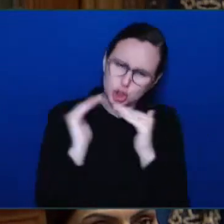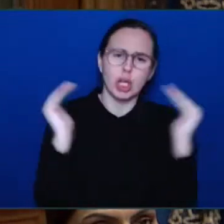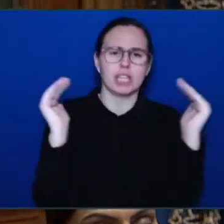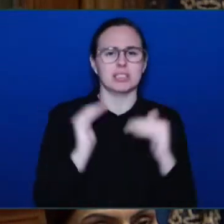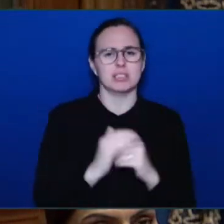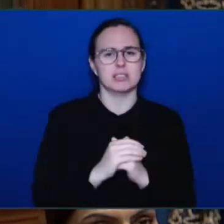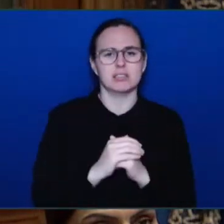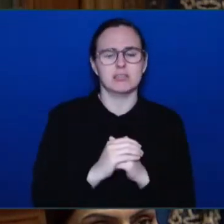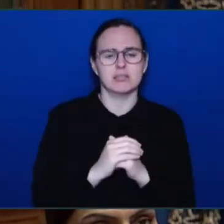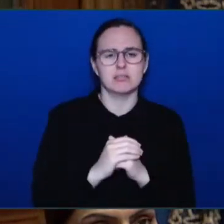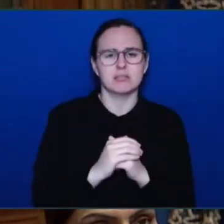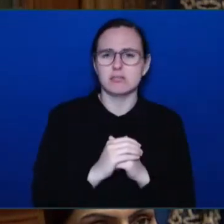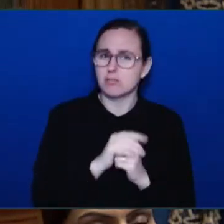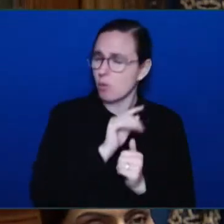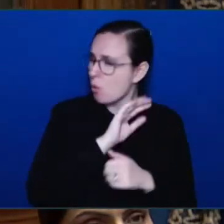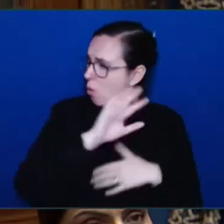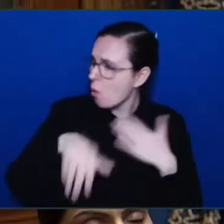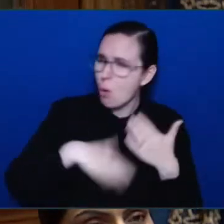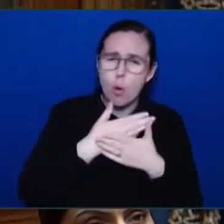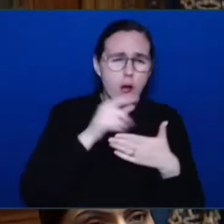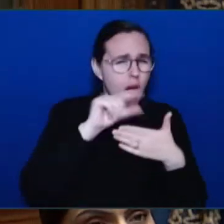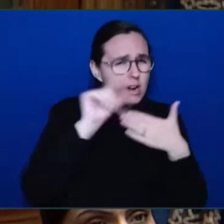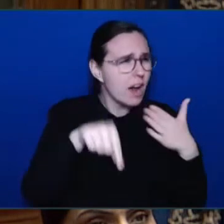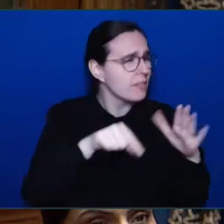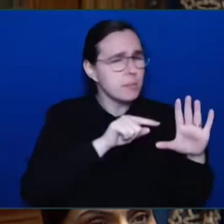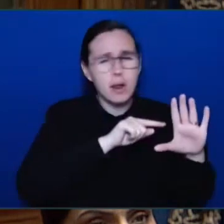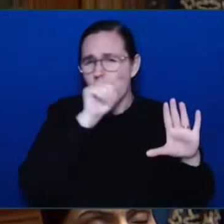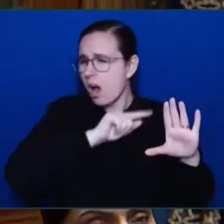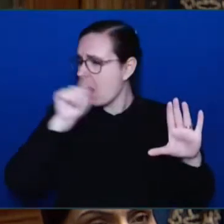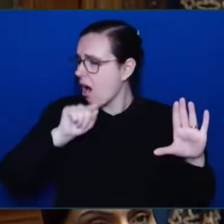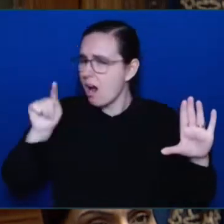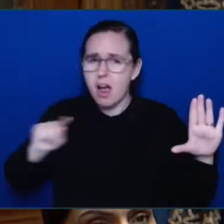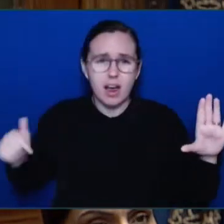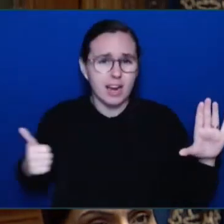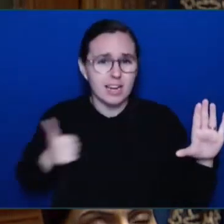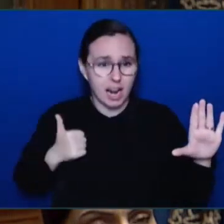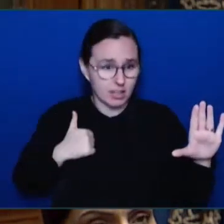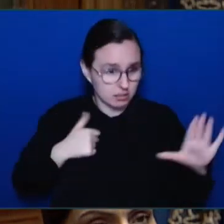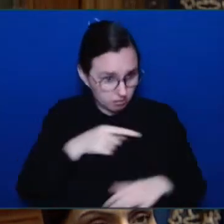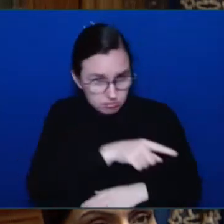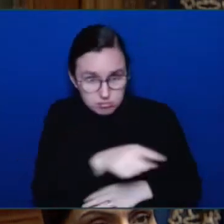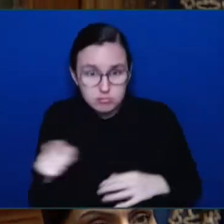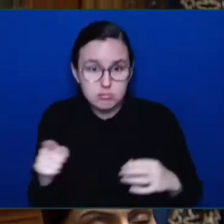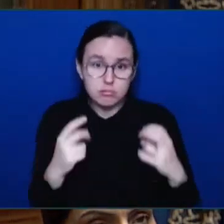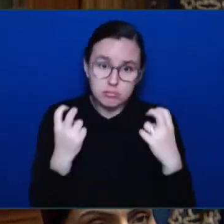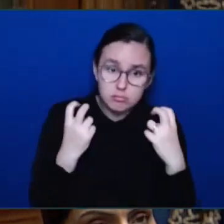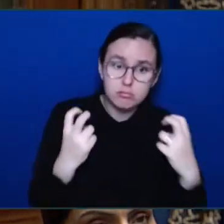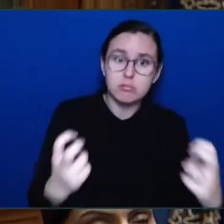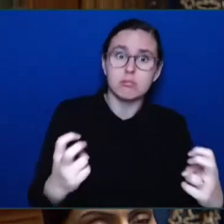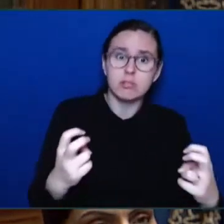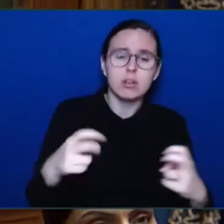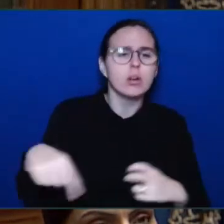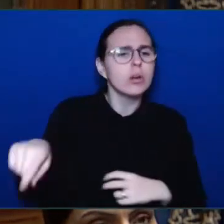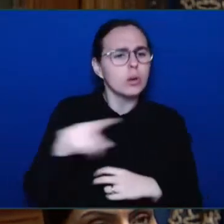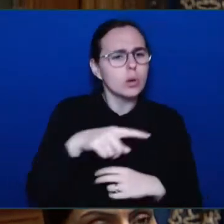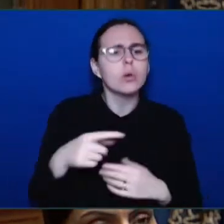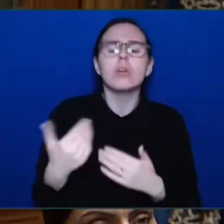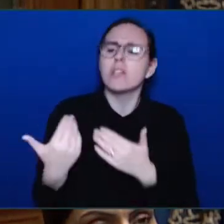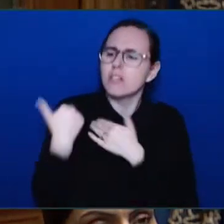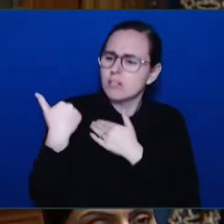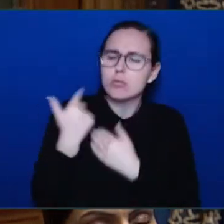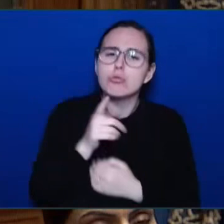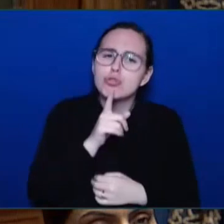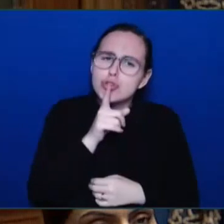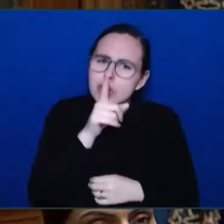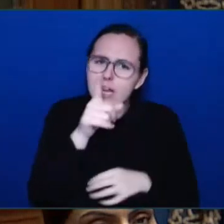this chamber, have a duty to take real action. You are tasked to transform the systems and institutions that have allowed